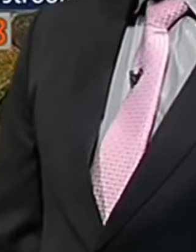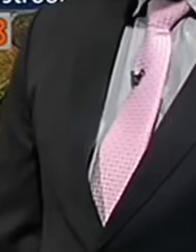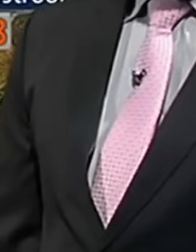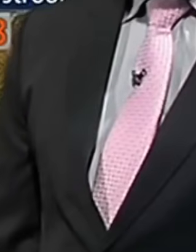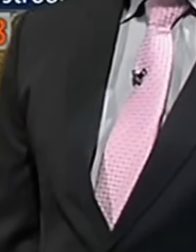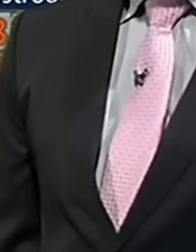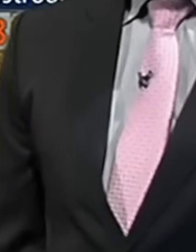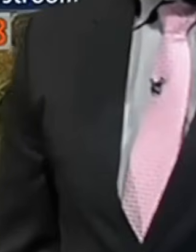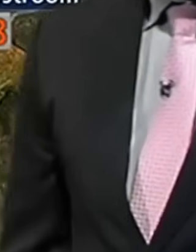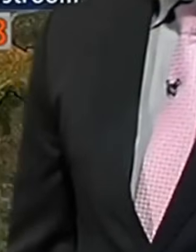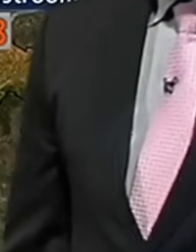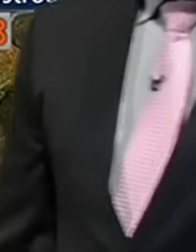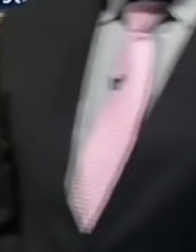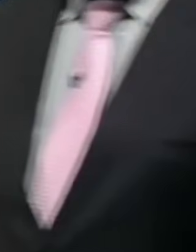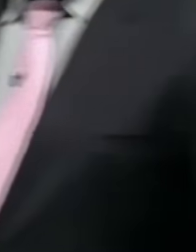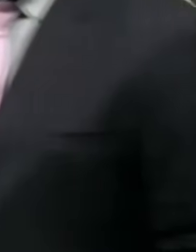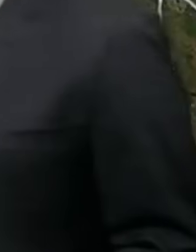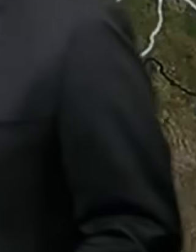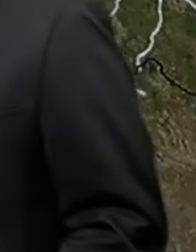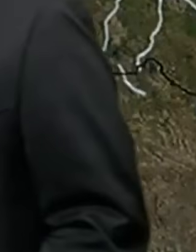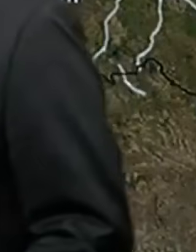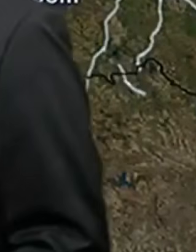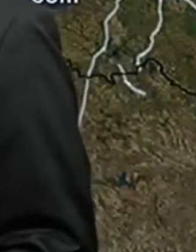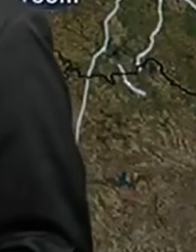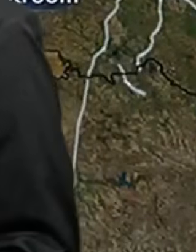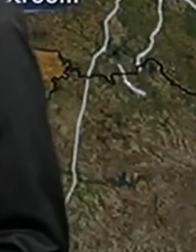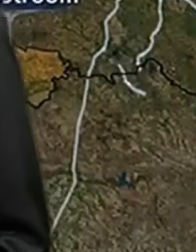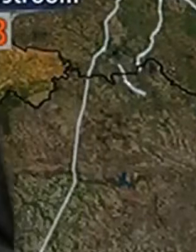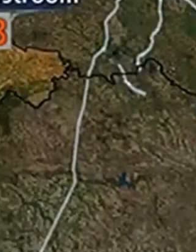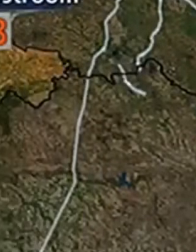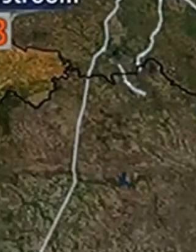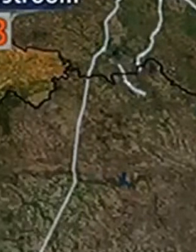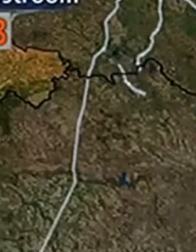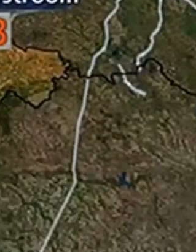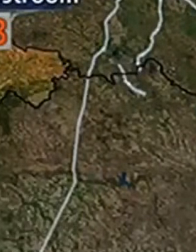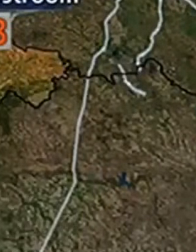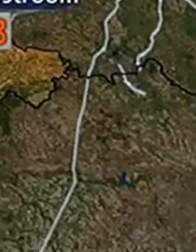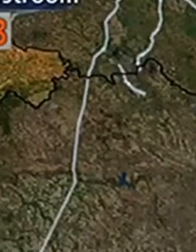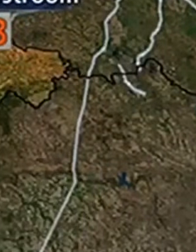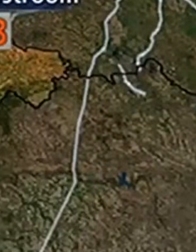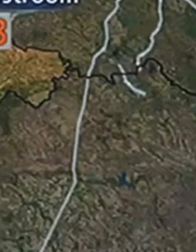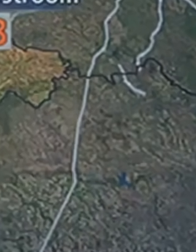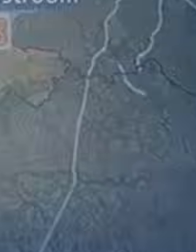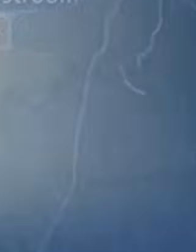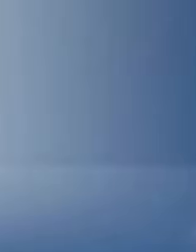Ottosdal a thele ka mane ka Tosca ho tla tshisa muhi tsena tsa bolipiki di be hakana ya kgaola yae